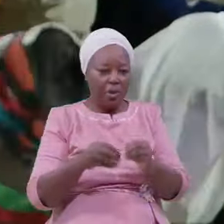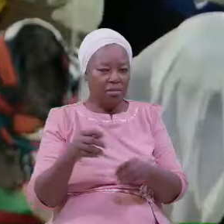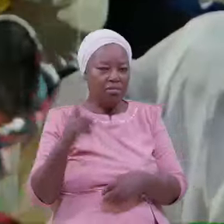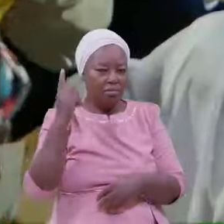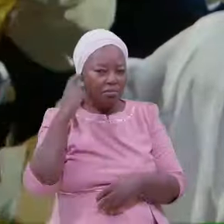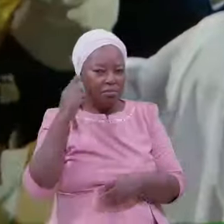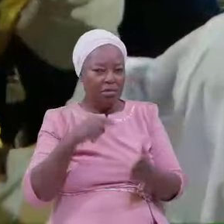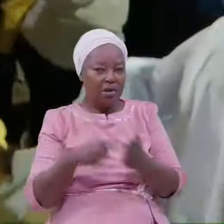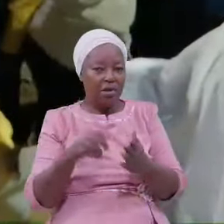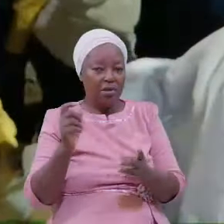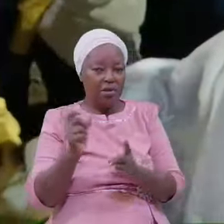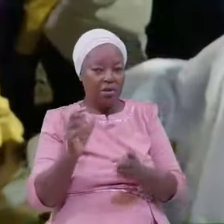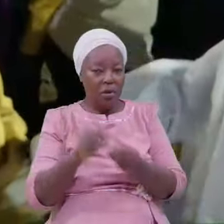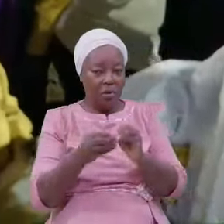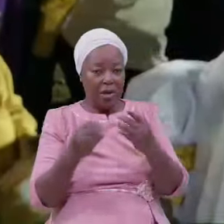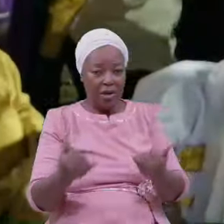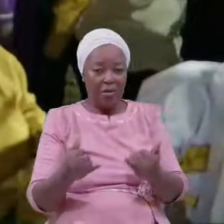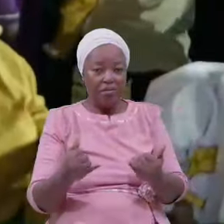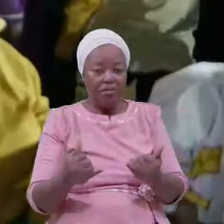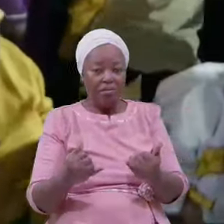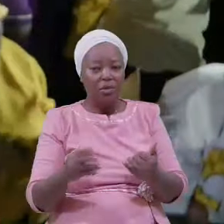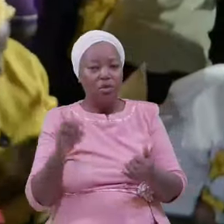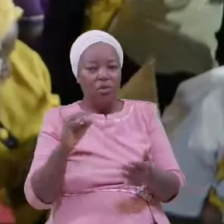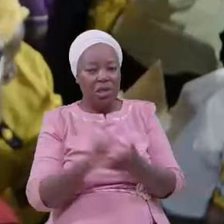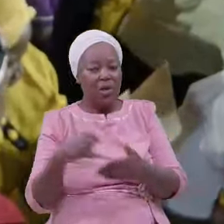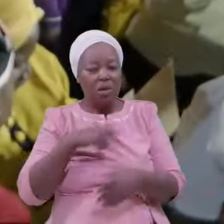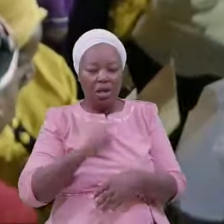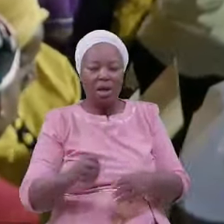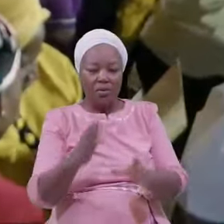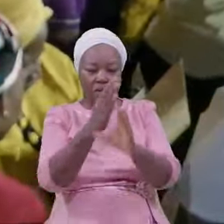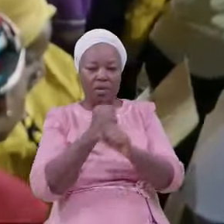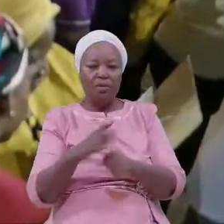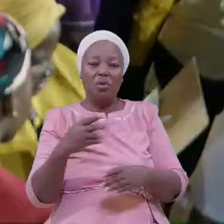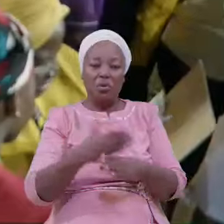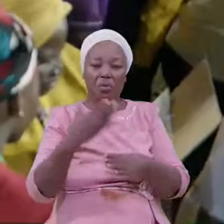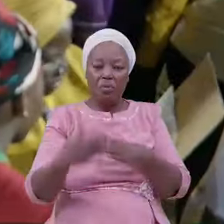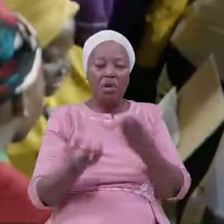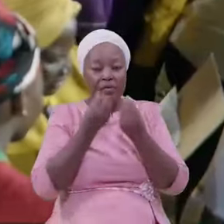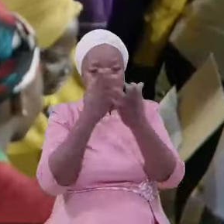you are going to use, so we can receive your details to follow you up, to help you further.